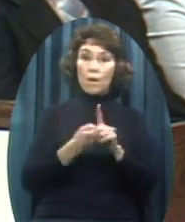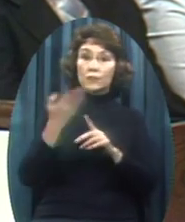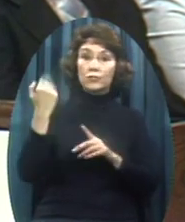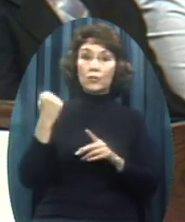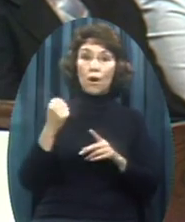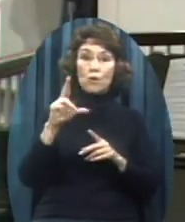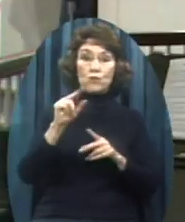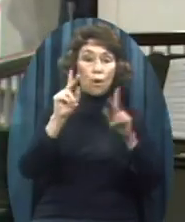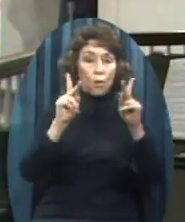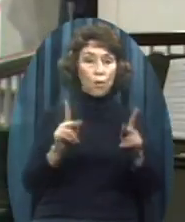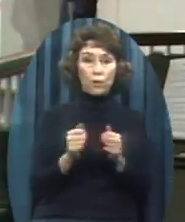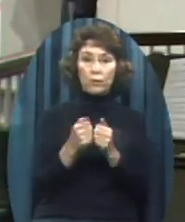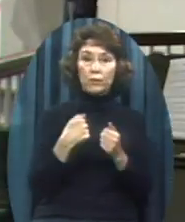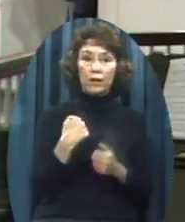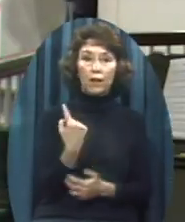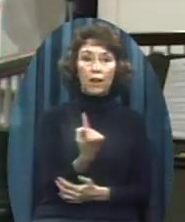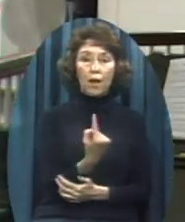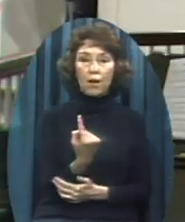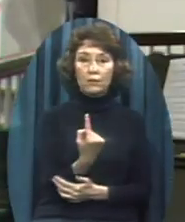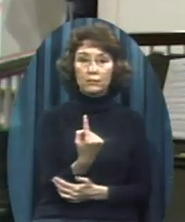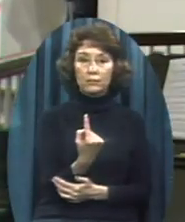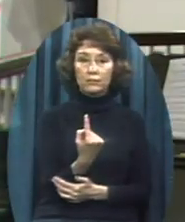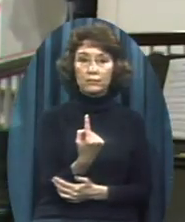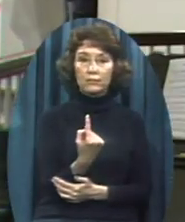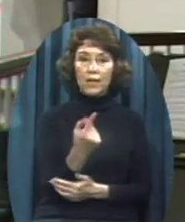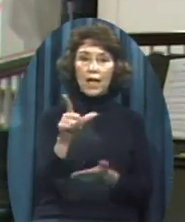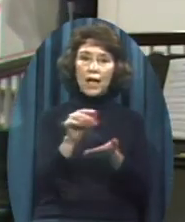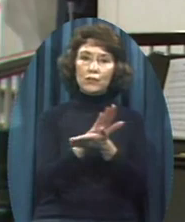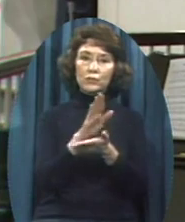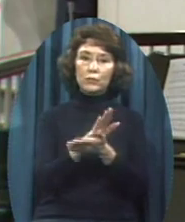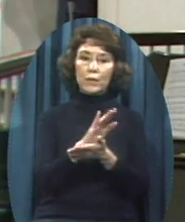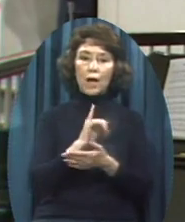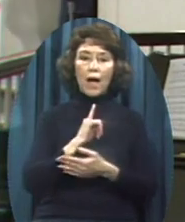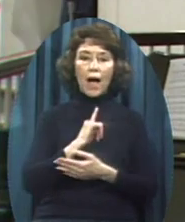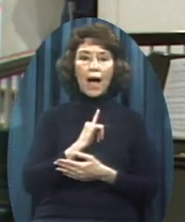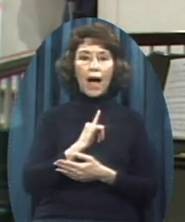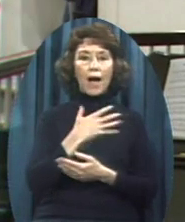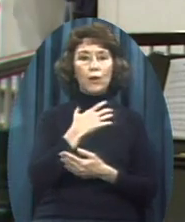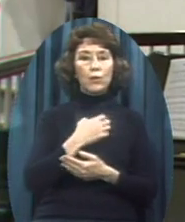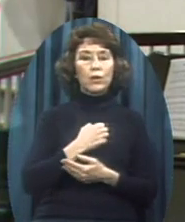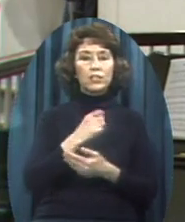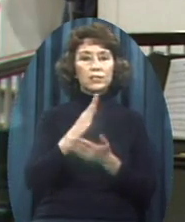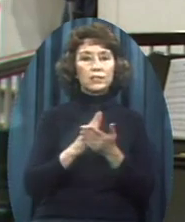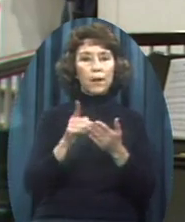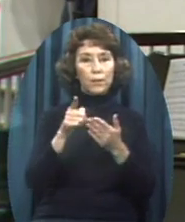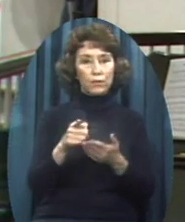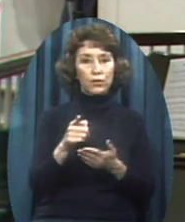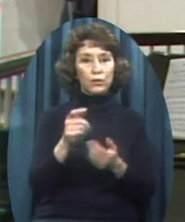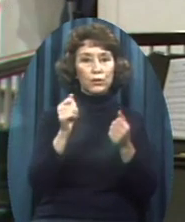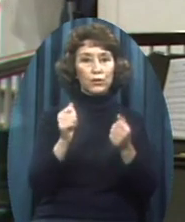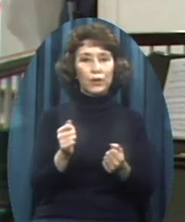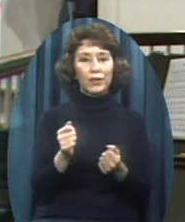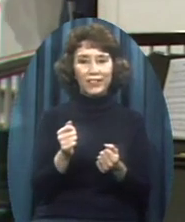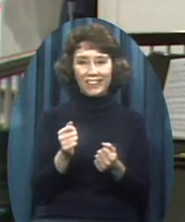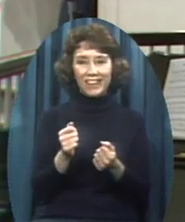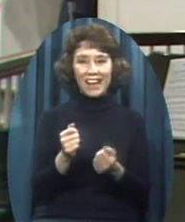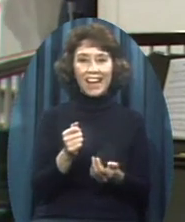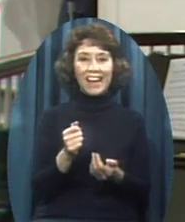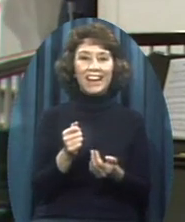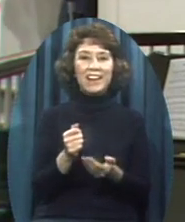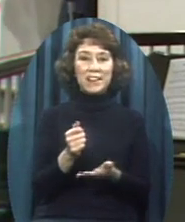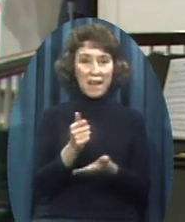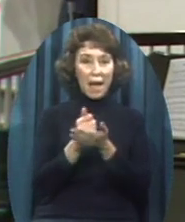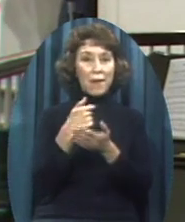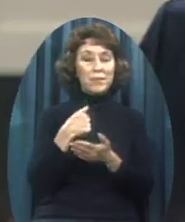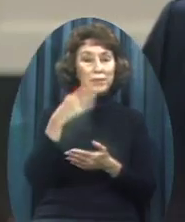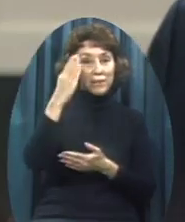Bloody, tough, rough. The newspapers. I wish some of you guys would come on up, because the press needs to write about somebody else once